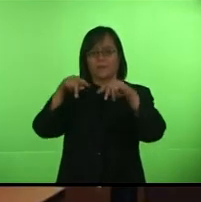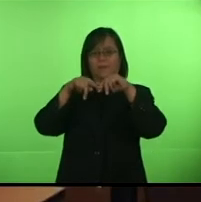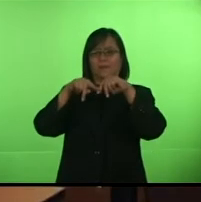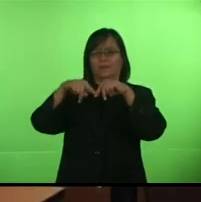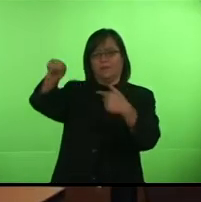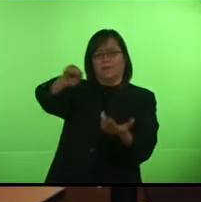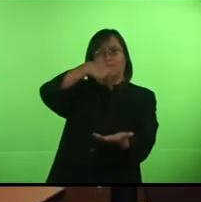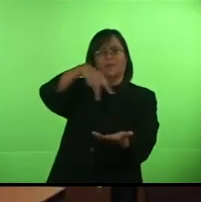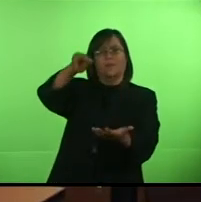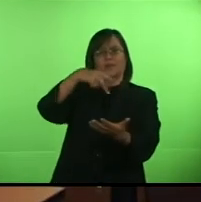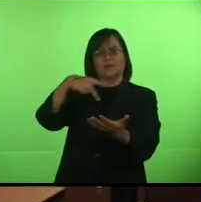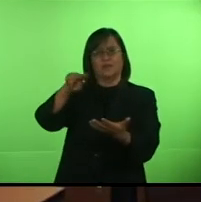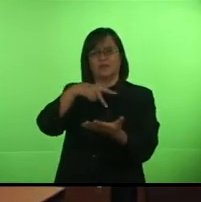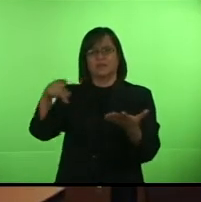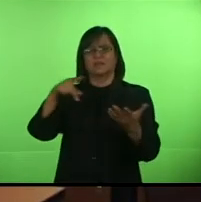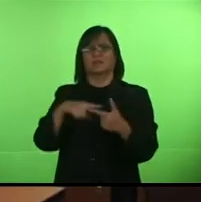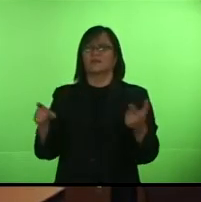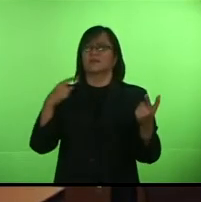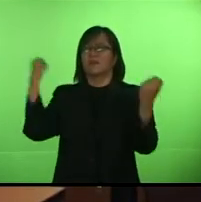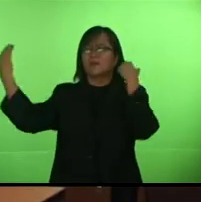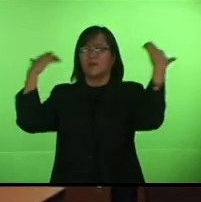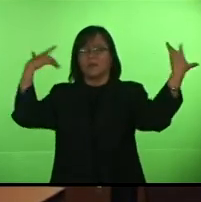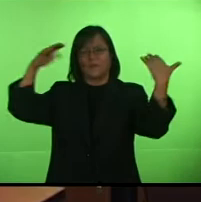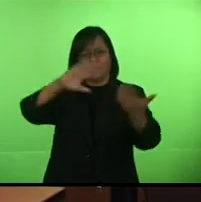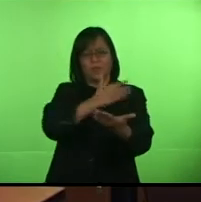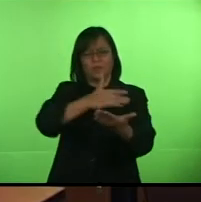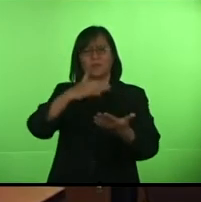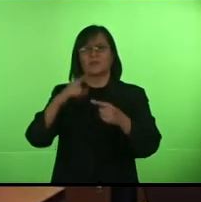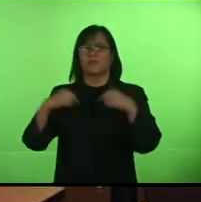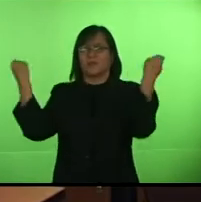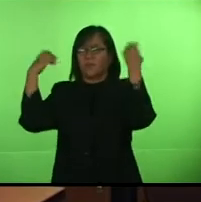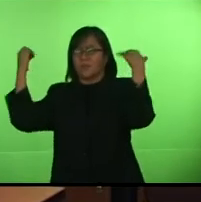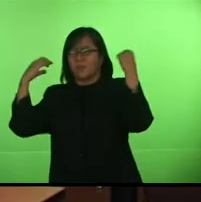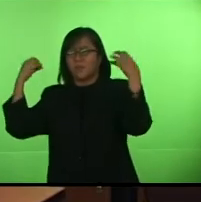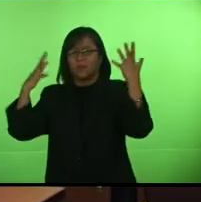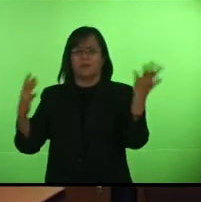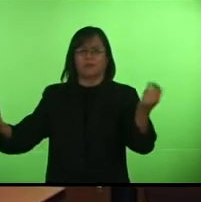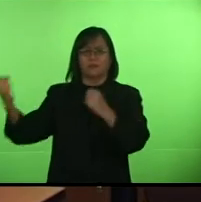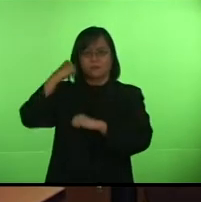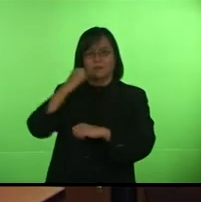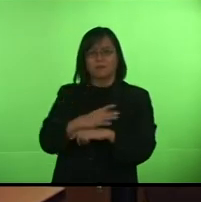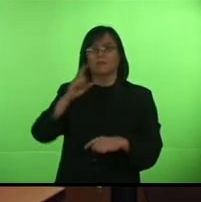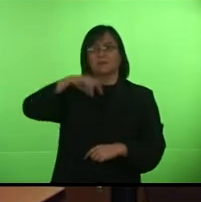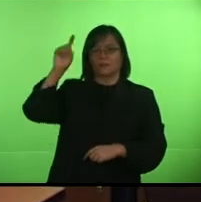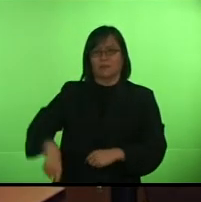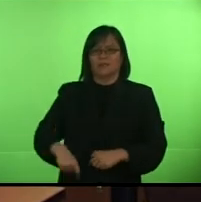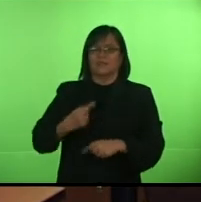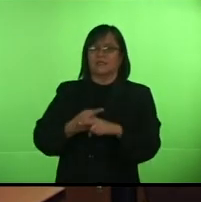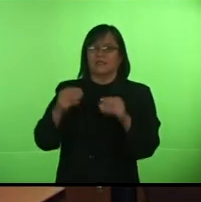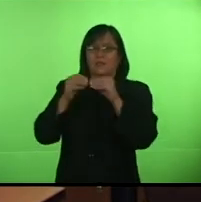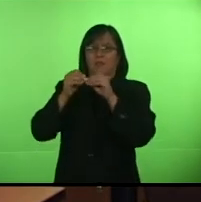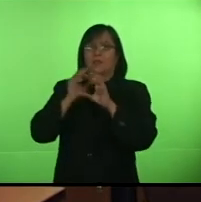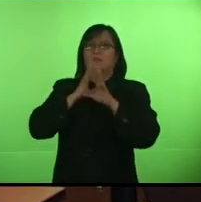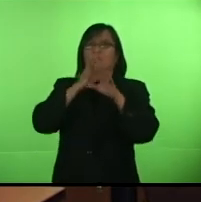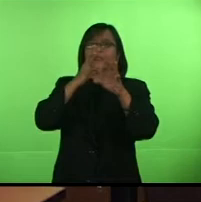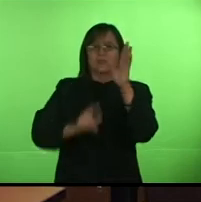where it has lots of noise, lots of loud music. Therefore, you must put more effort, yeah, to